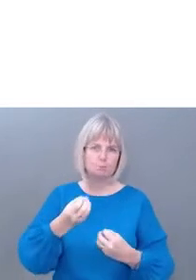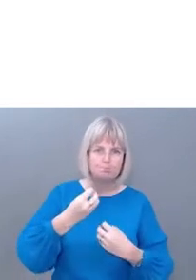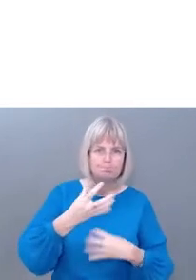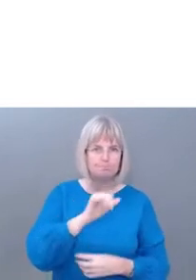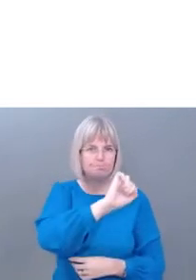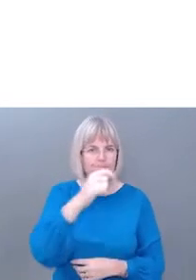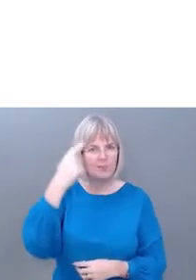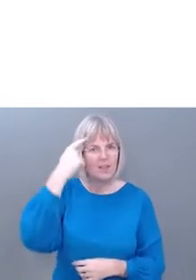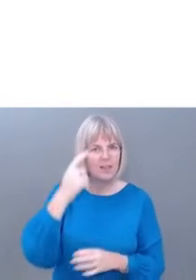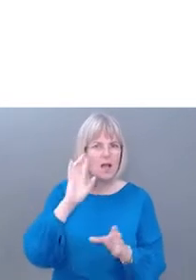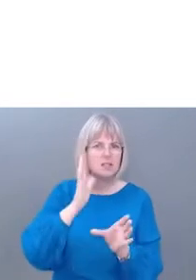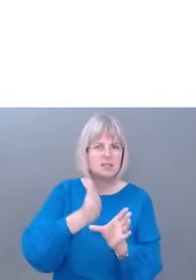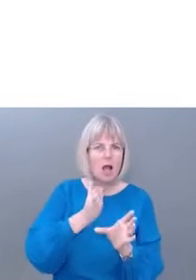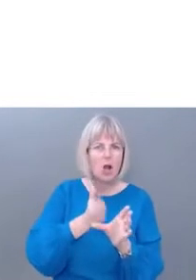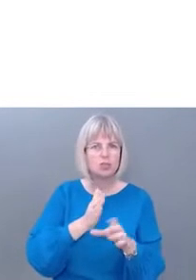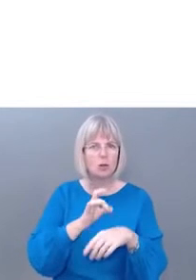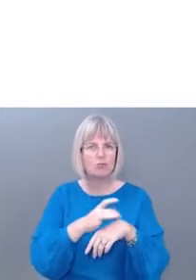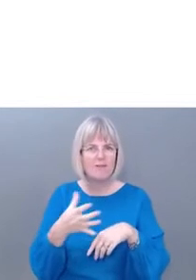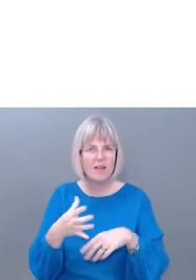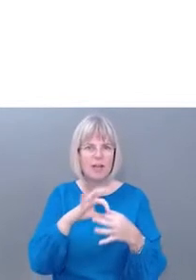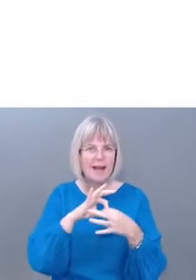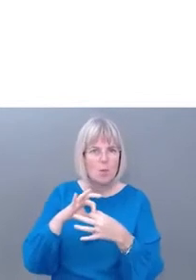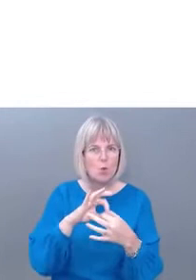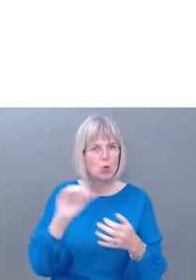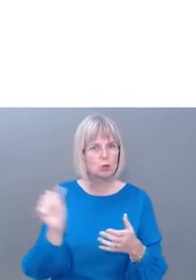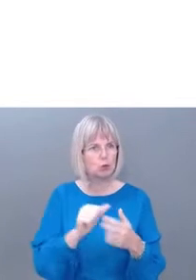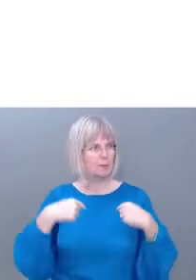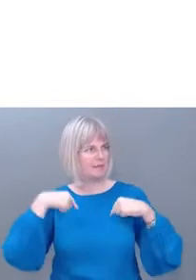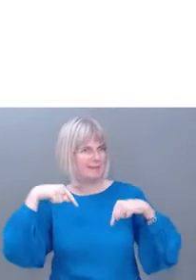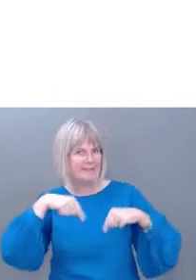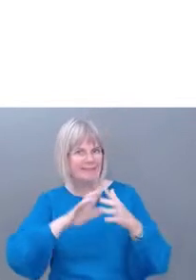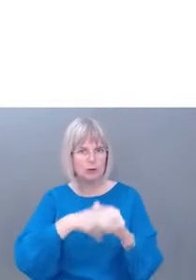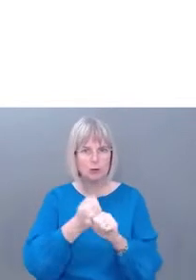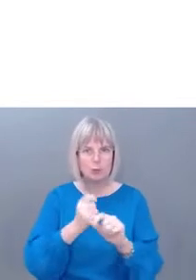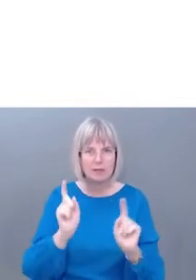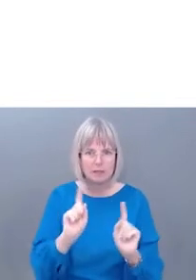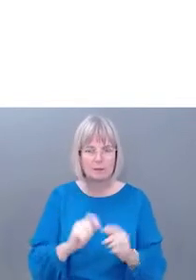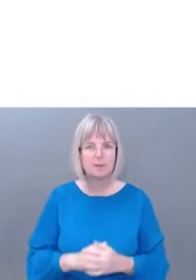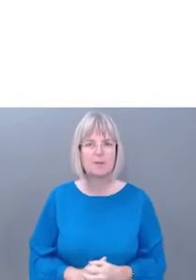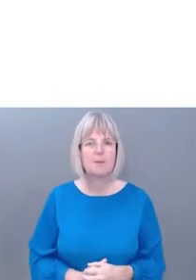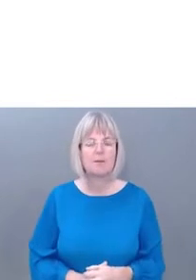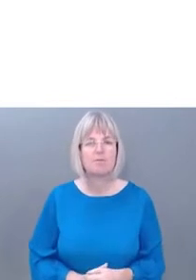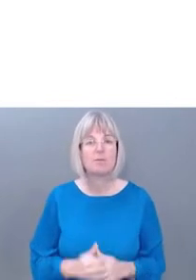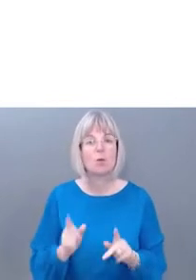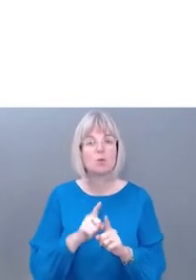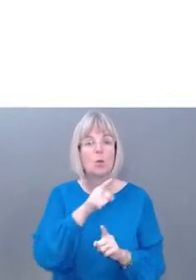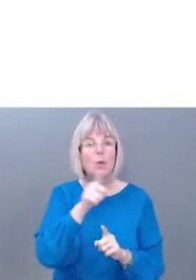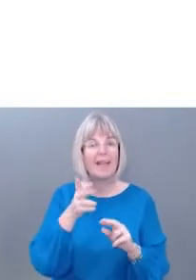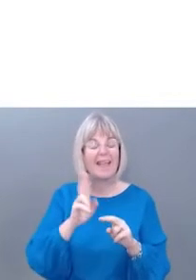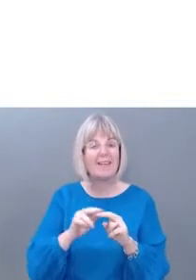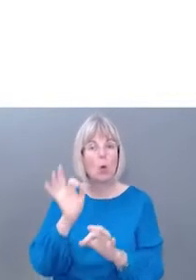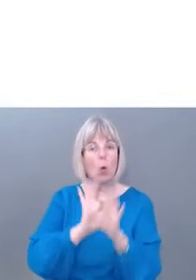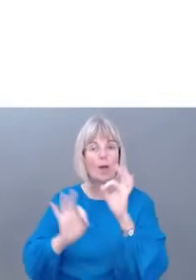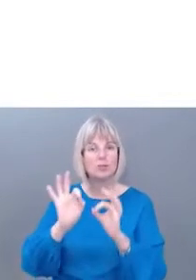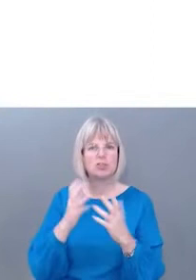Professions Network should be doing in this space. What would really help us is if you are putting in a question, just put a couple of question marks at the beginning, and that